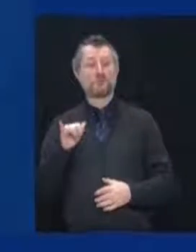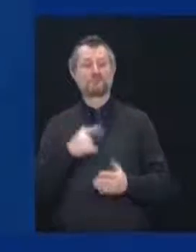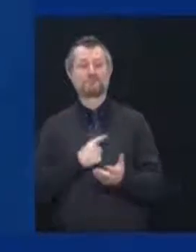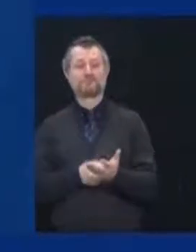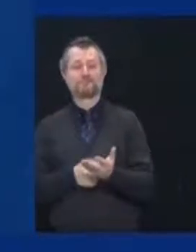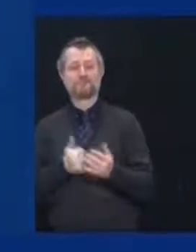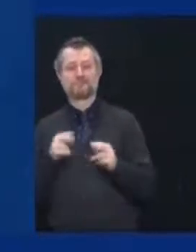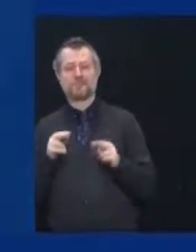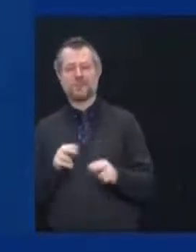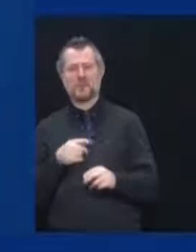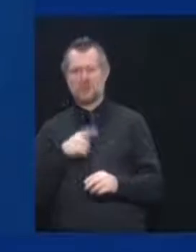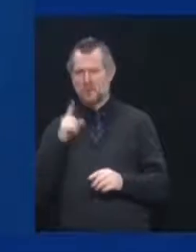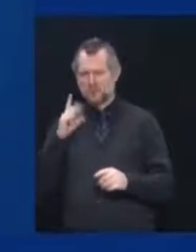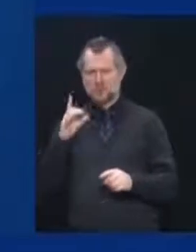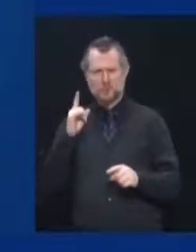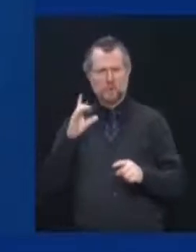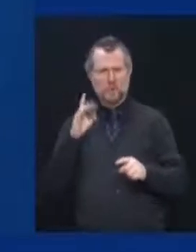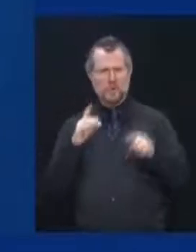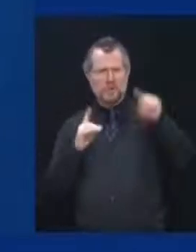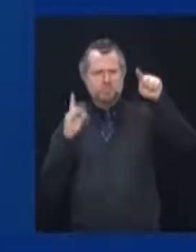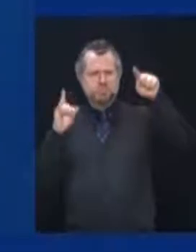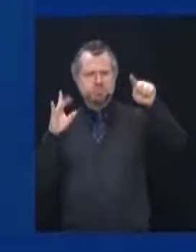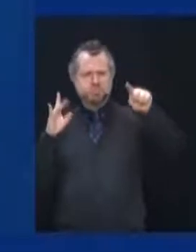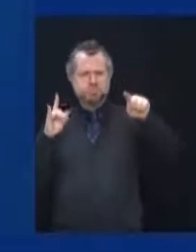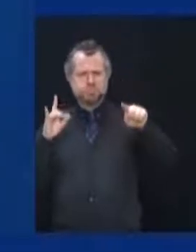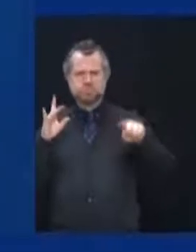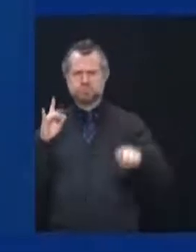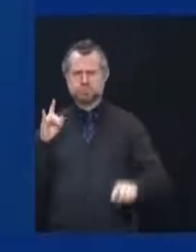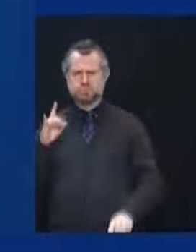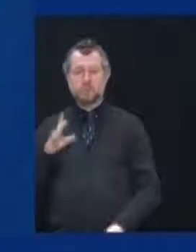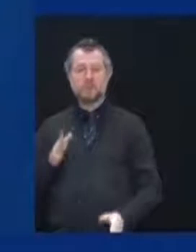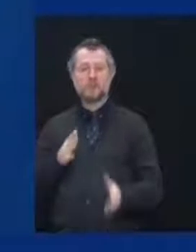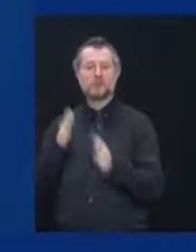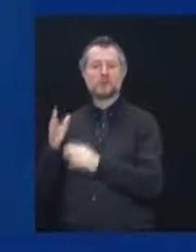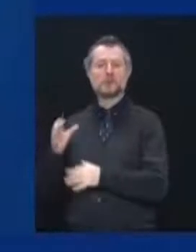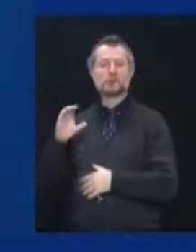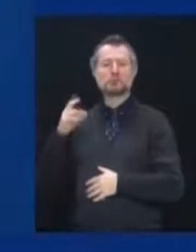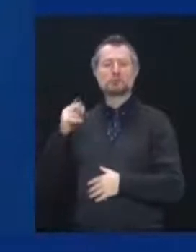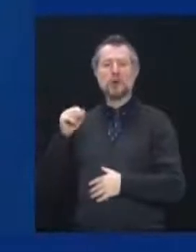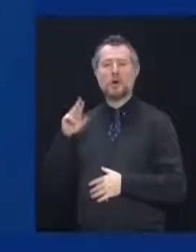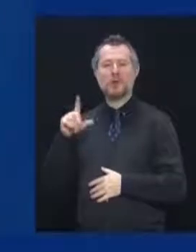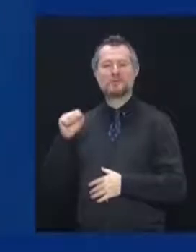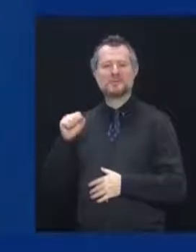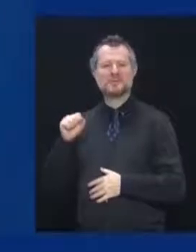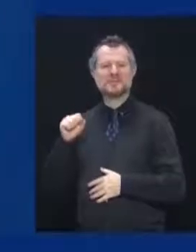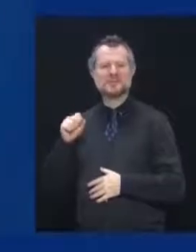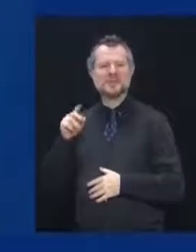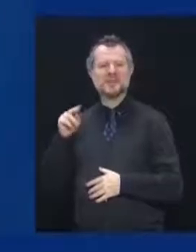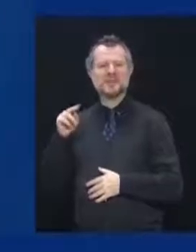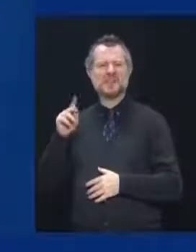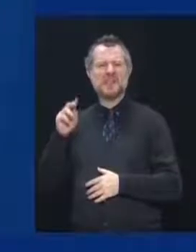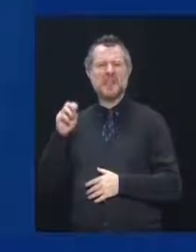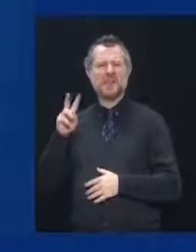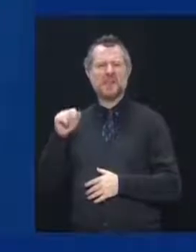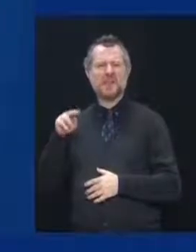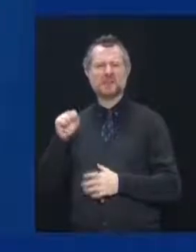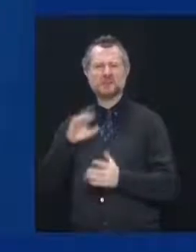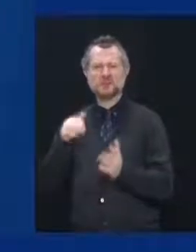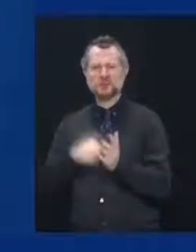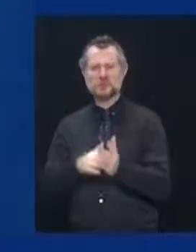at 100%. Charles Evans Center, Beth Page, Marcy Medical